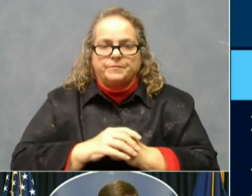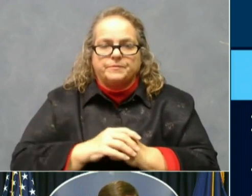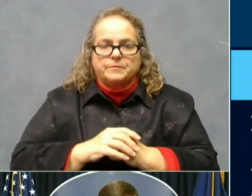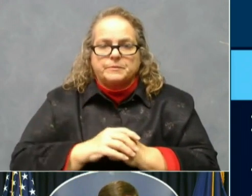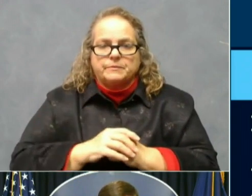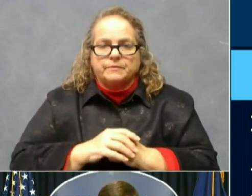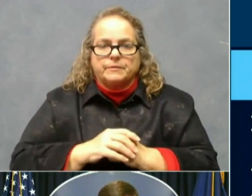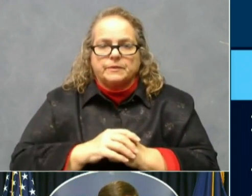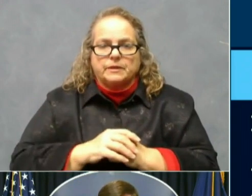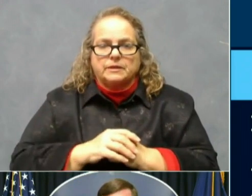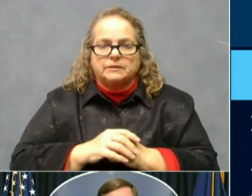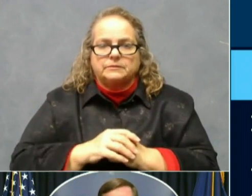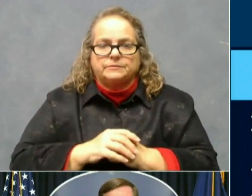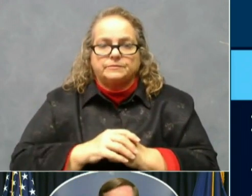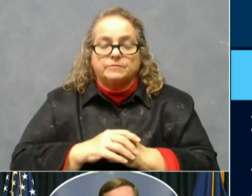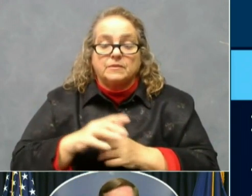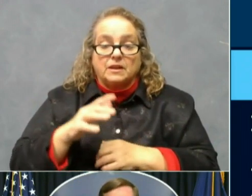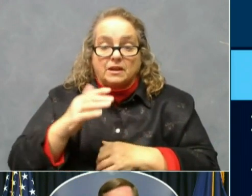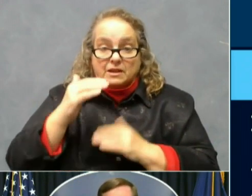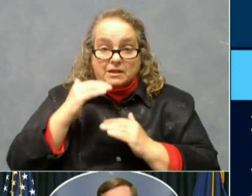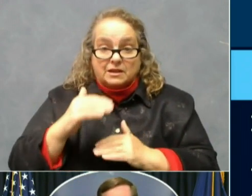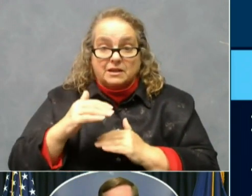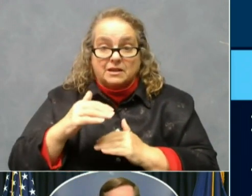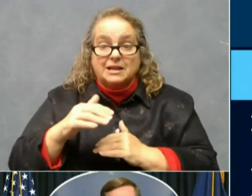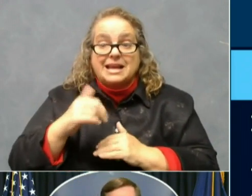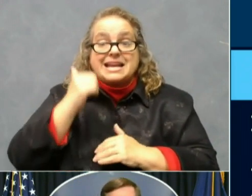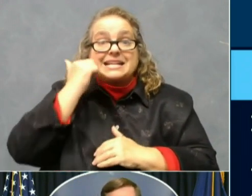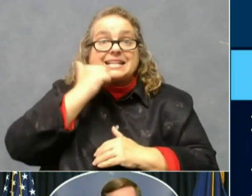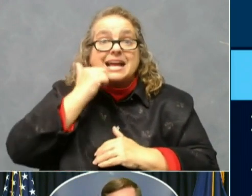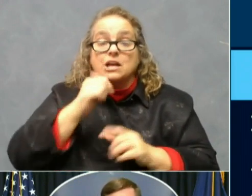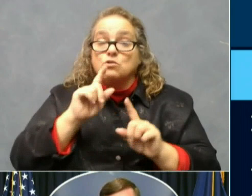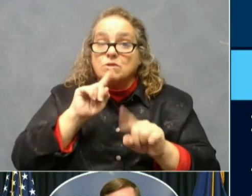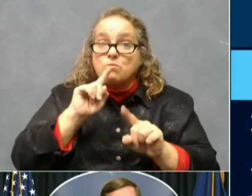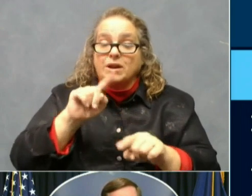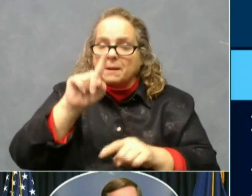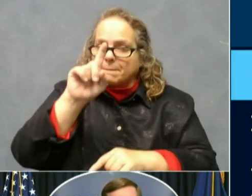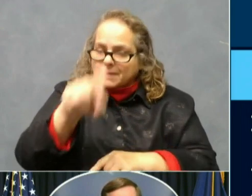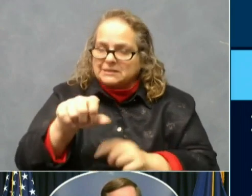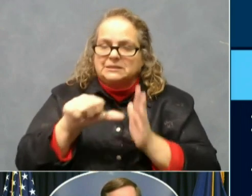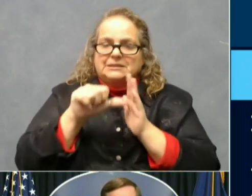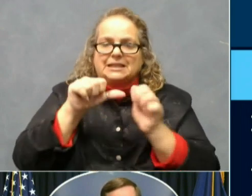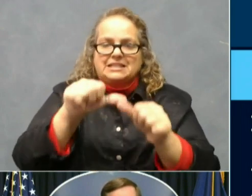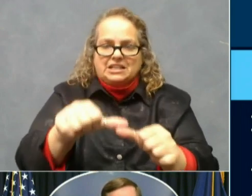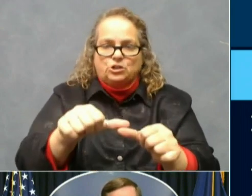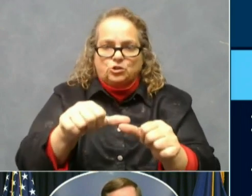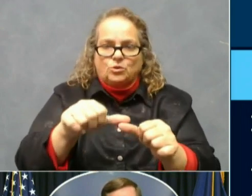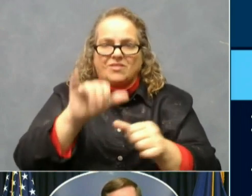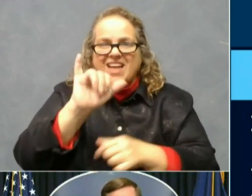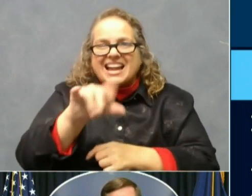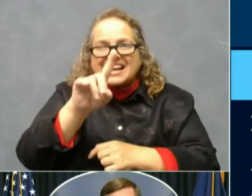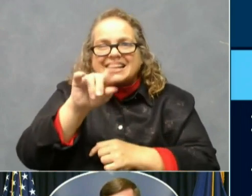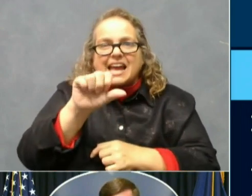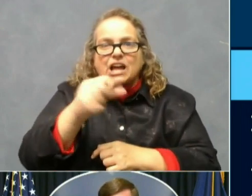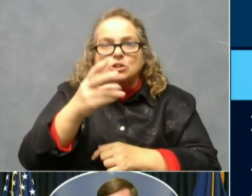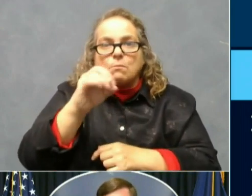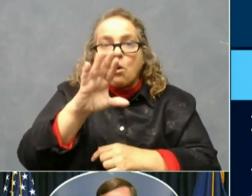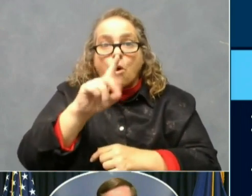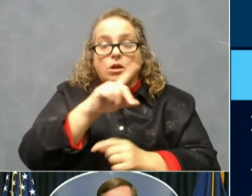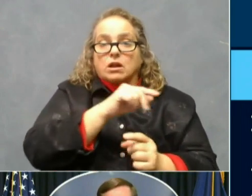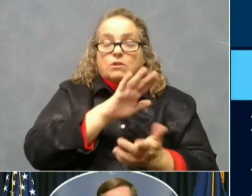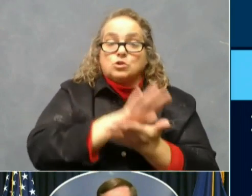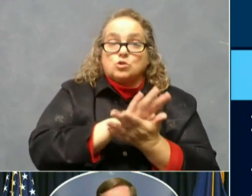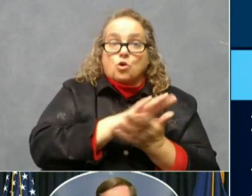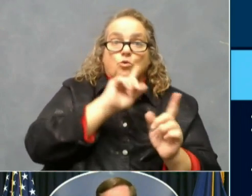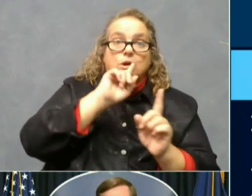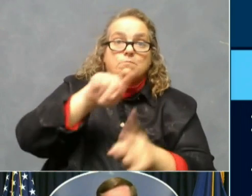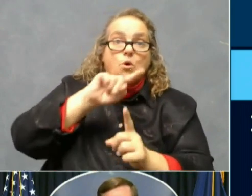Fifth, daily reporting must continue. That is the dashboard that's reported on so that parents